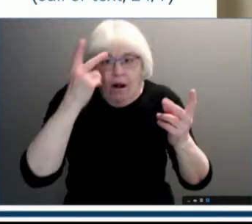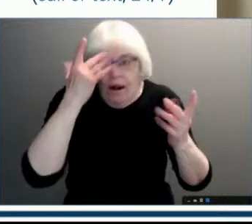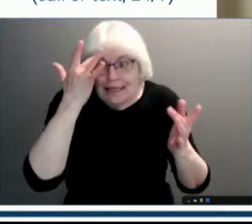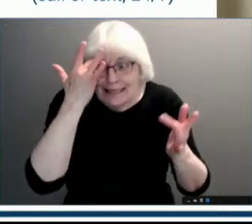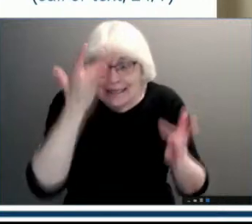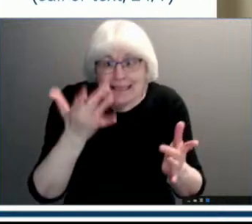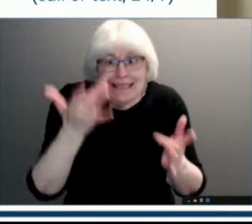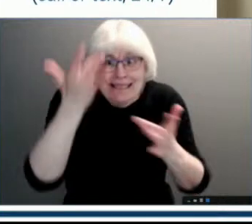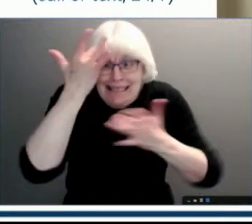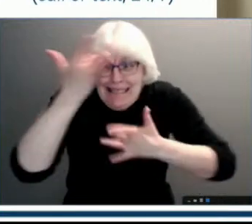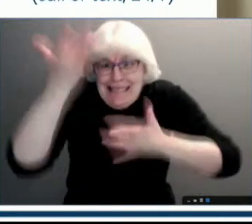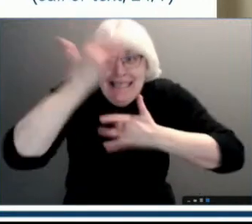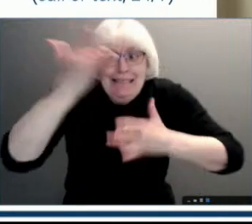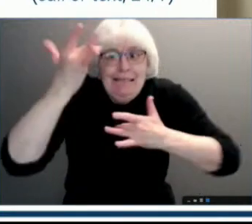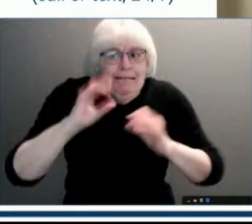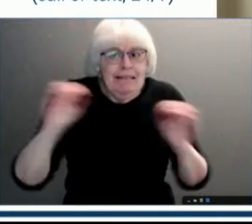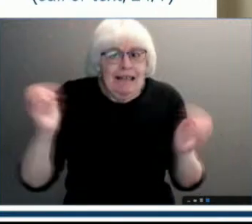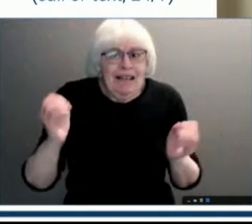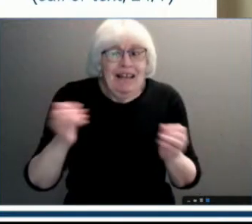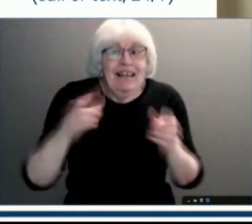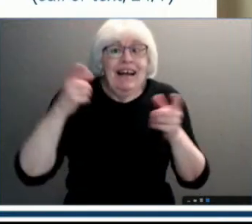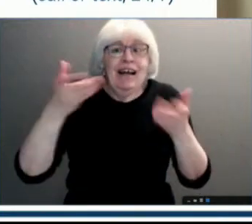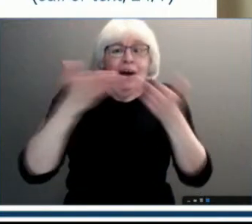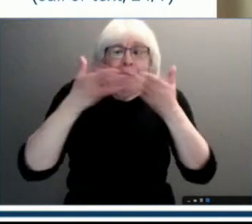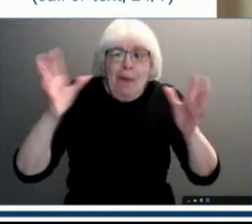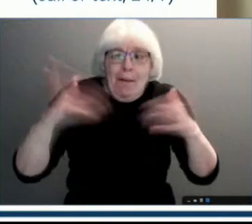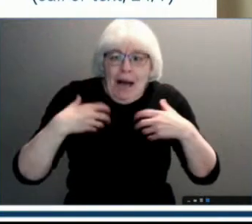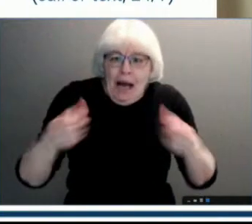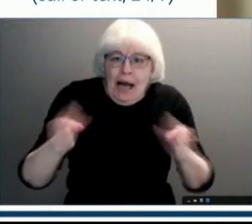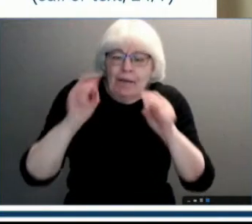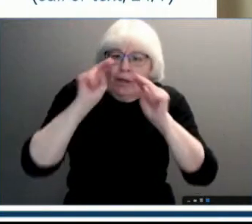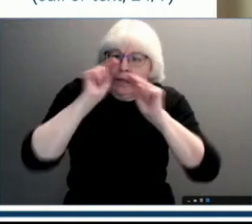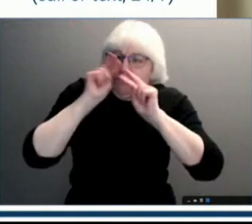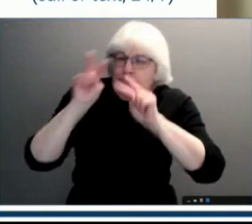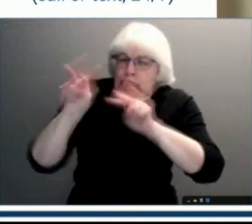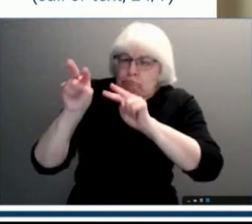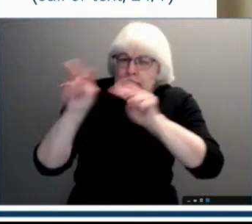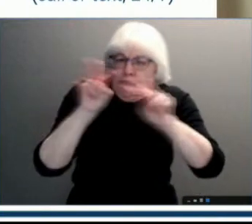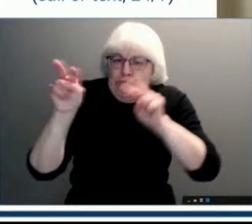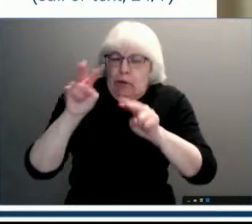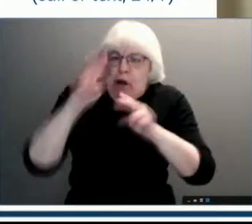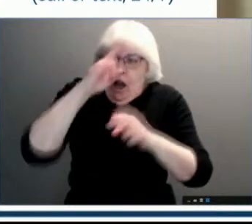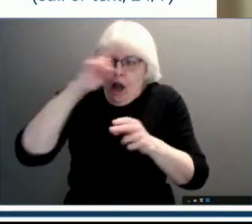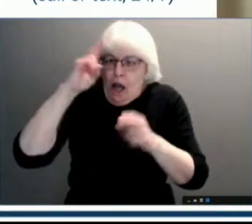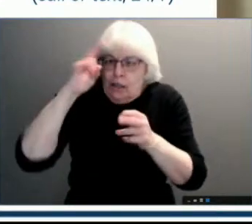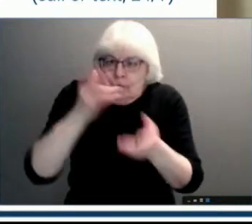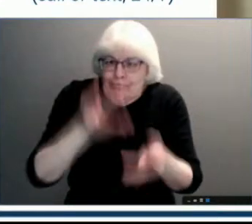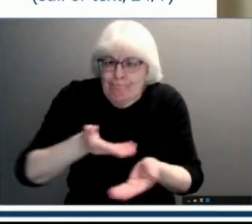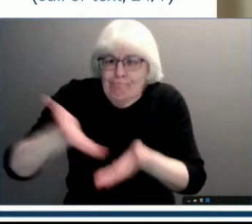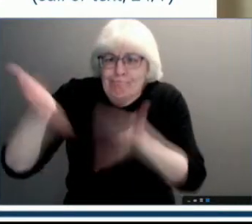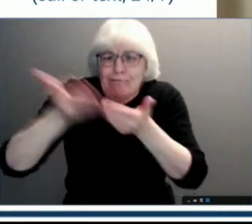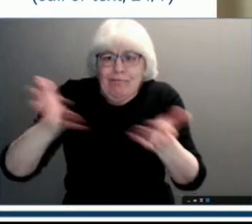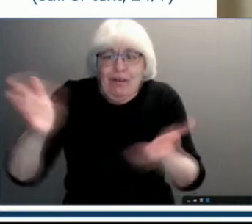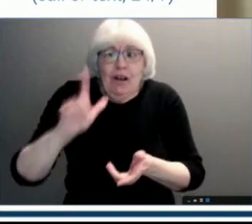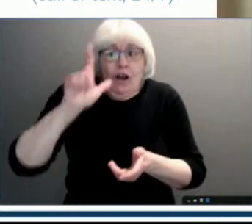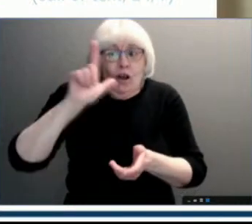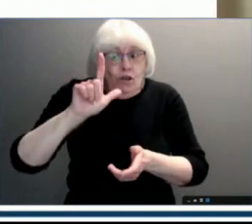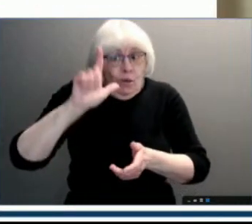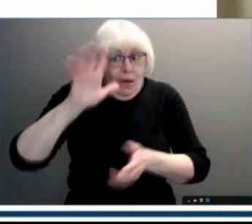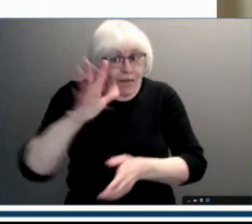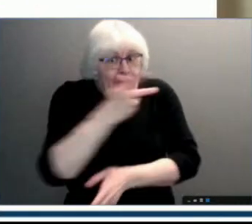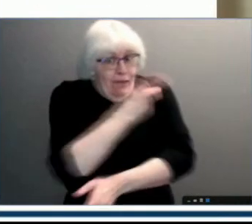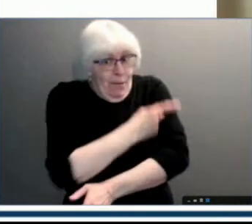is watching the hospitalizations very closely, as those 25 patients in hospital and 3 in the ICU are